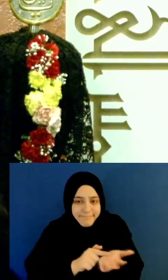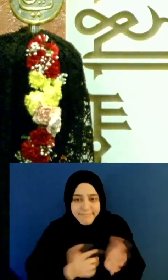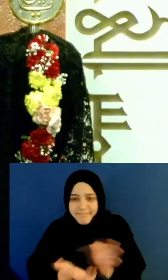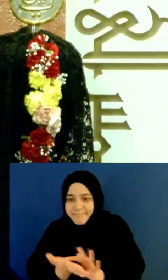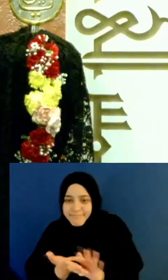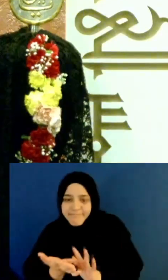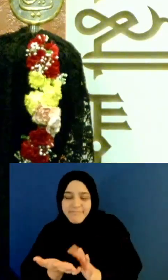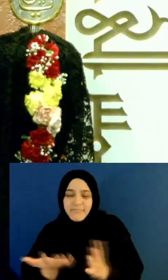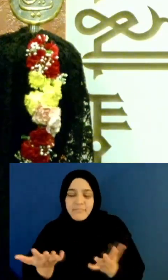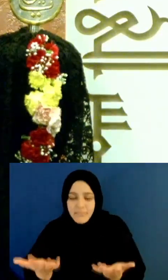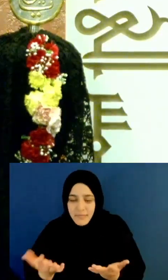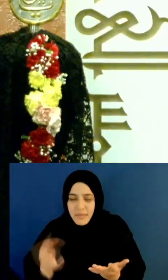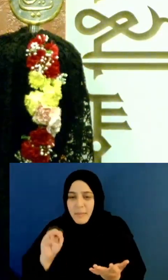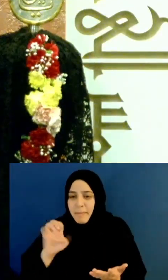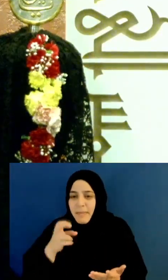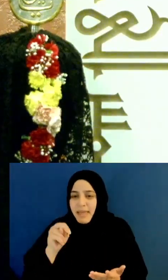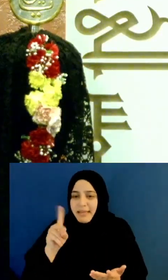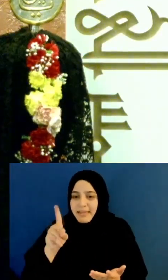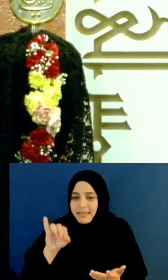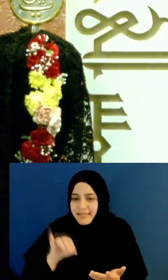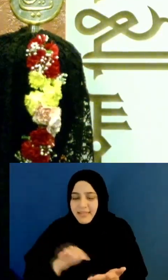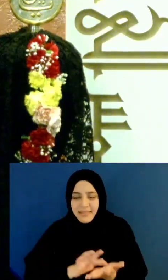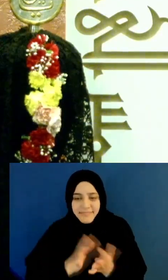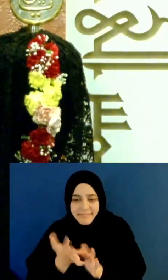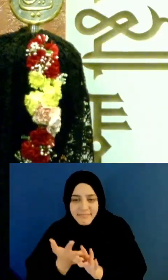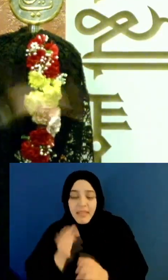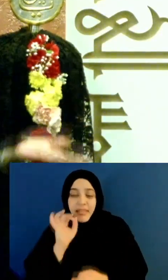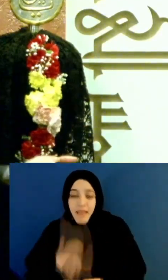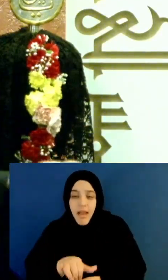So this can be a culture which cannot be found in